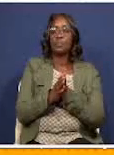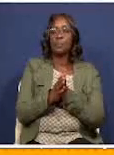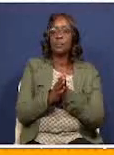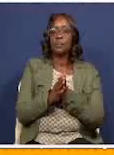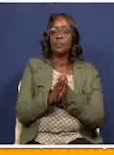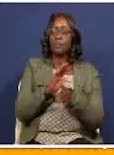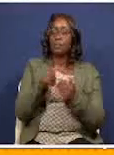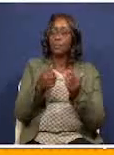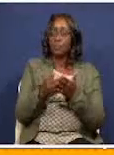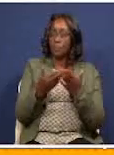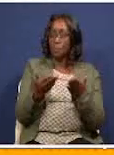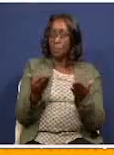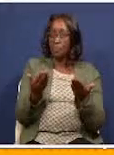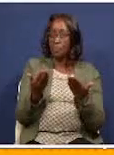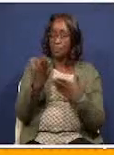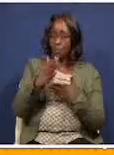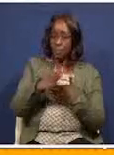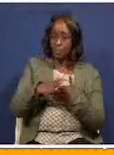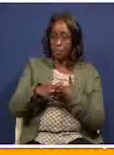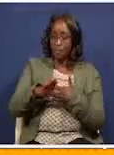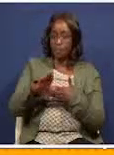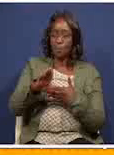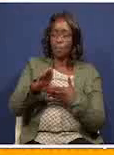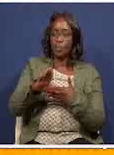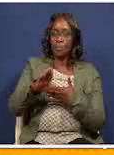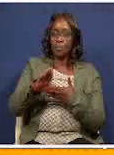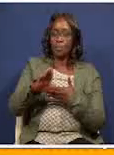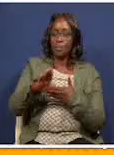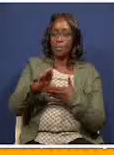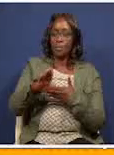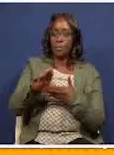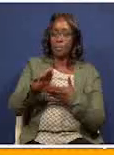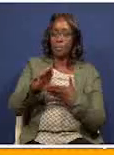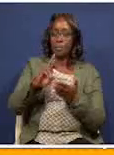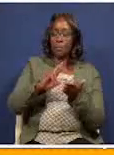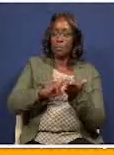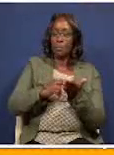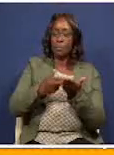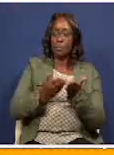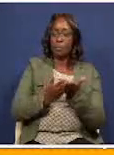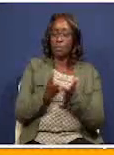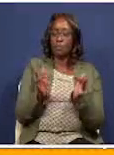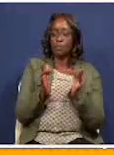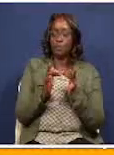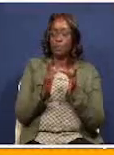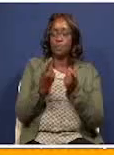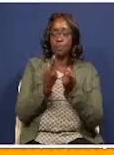yonde yara yedera ekarikambe ya mbunge, ni yedera nende kinyela mwinge ukurukira metambo mwanya